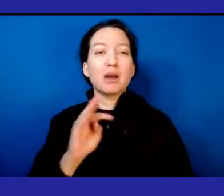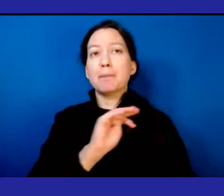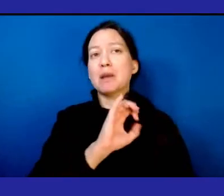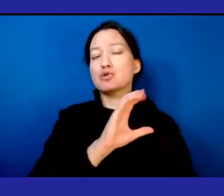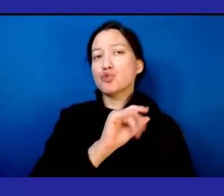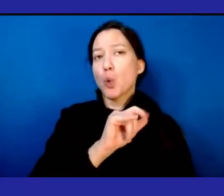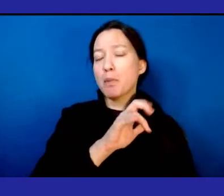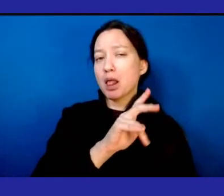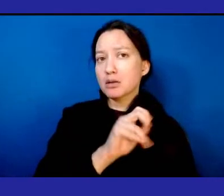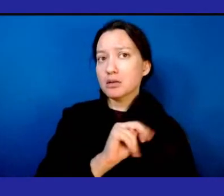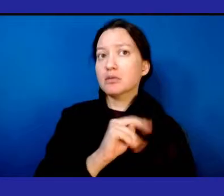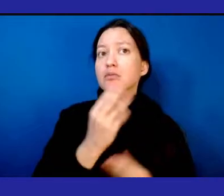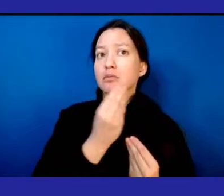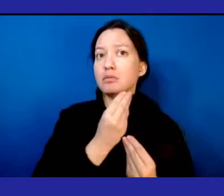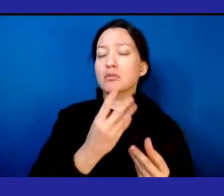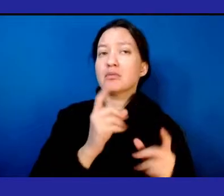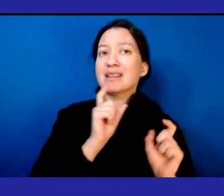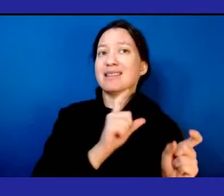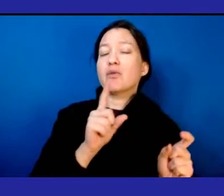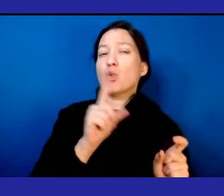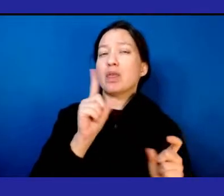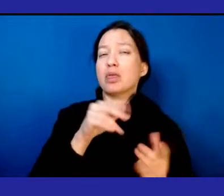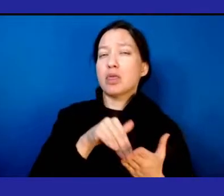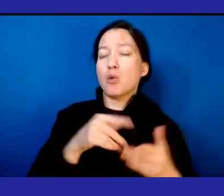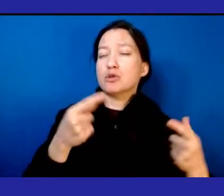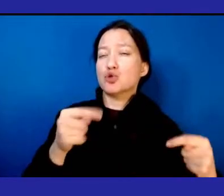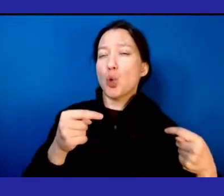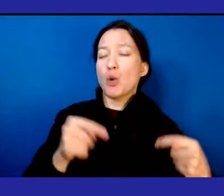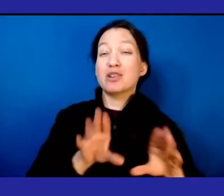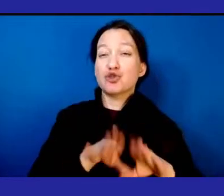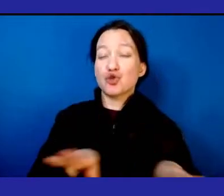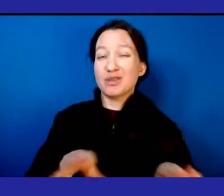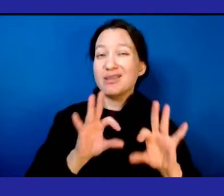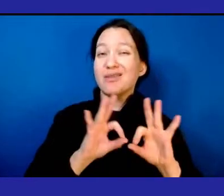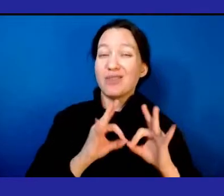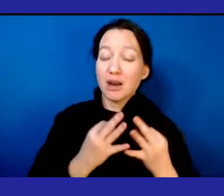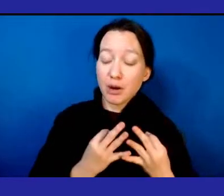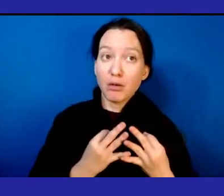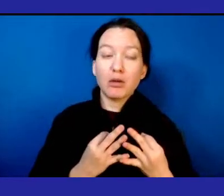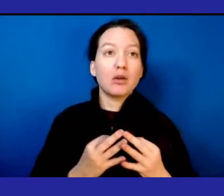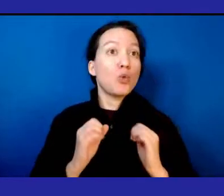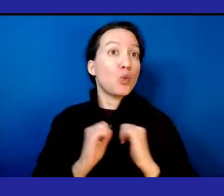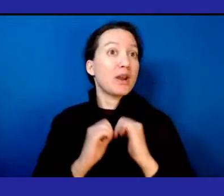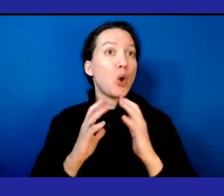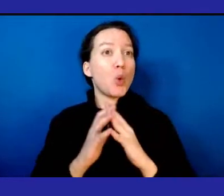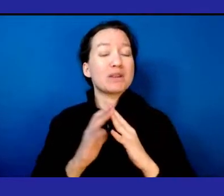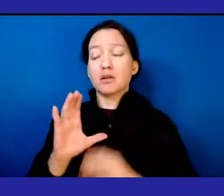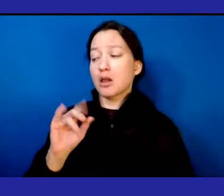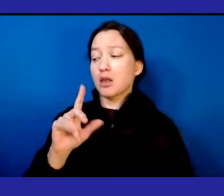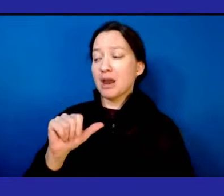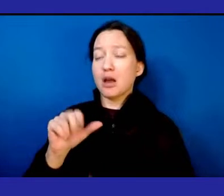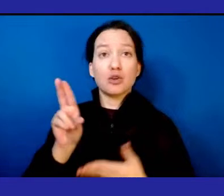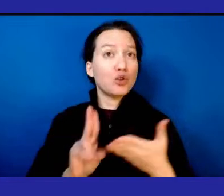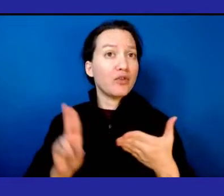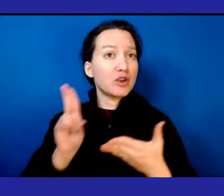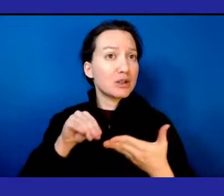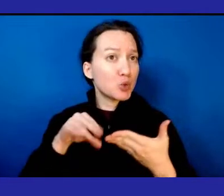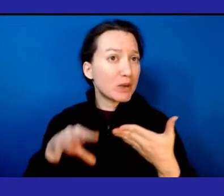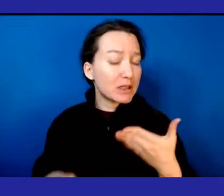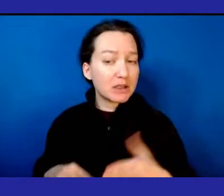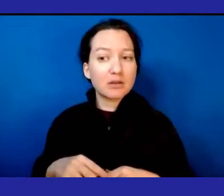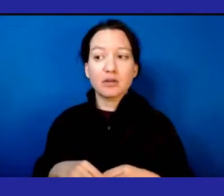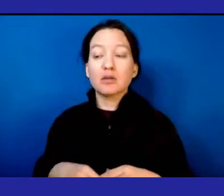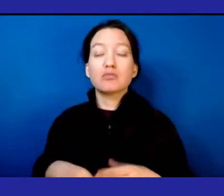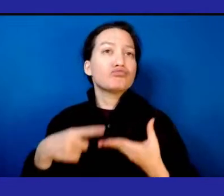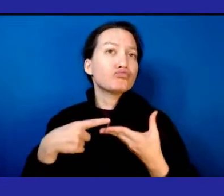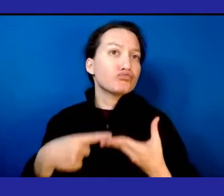out 1,000 toys to children and families. We hosted Columbia University students for discussion